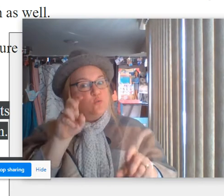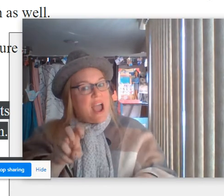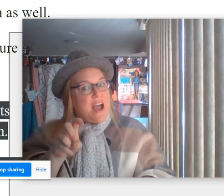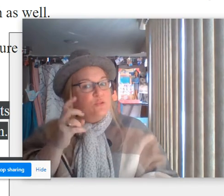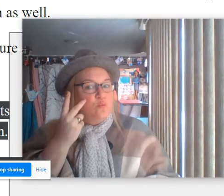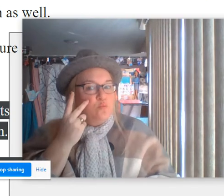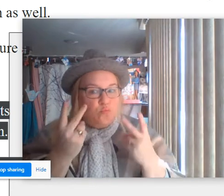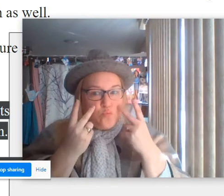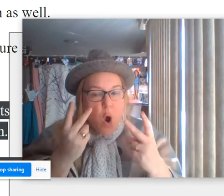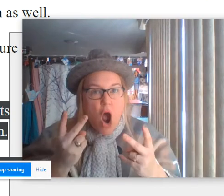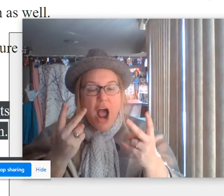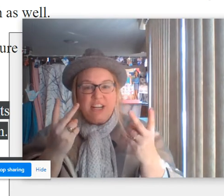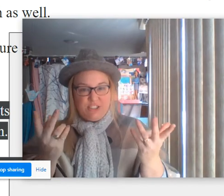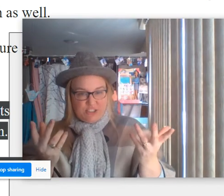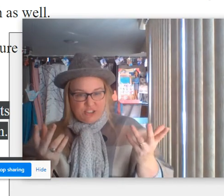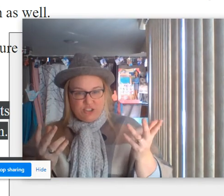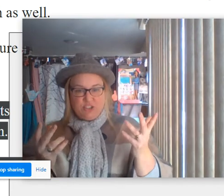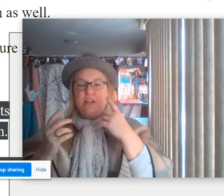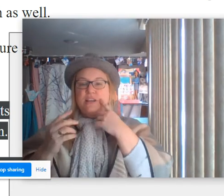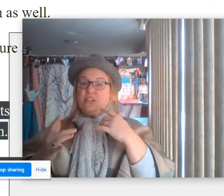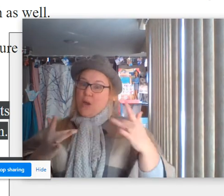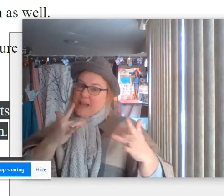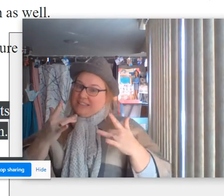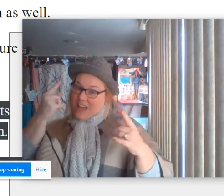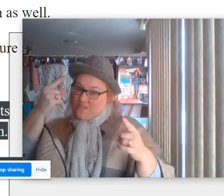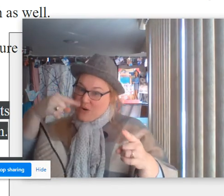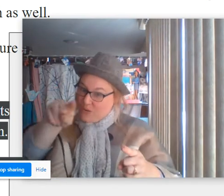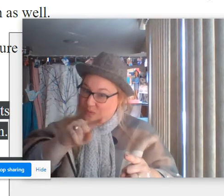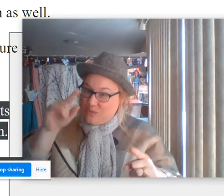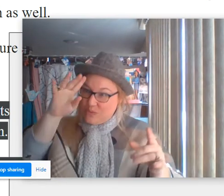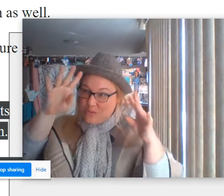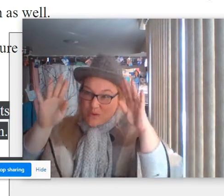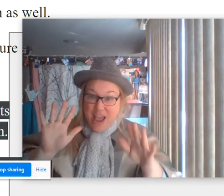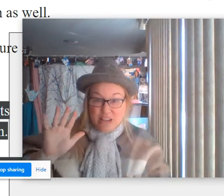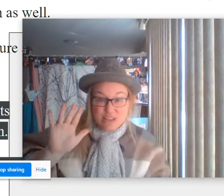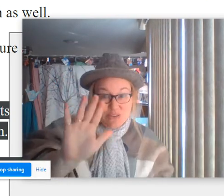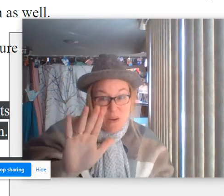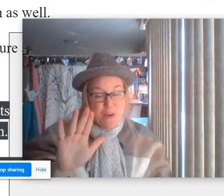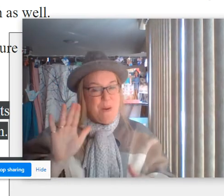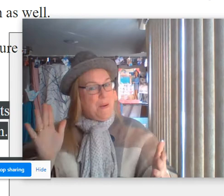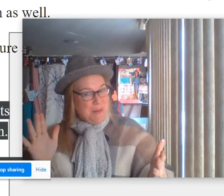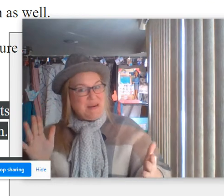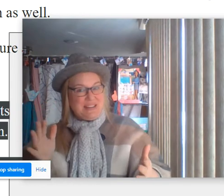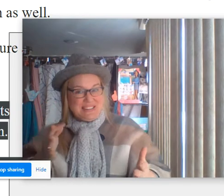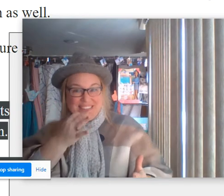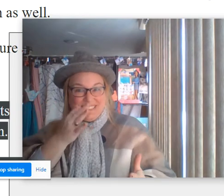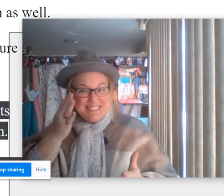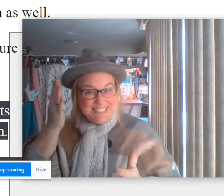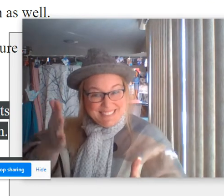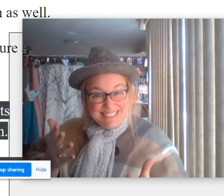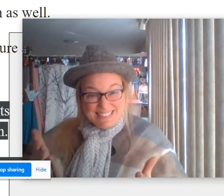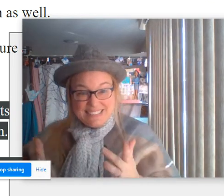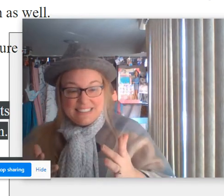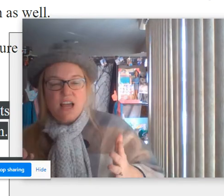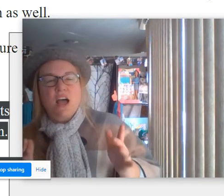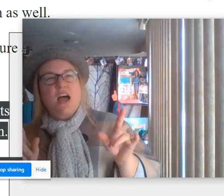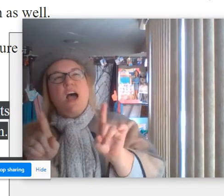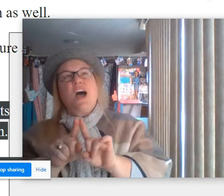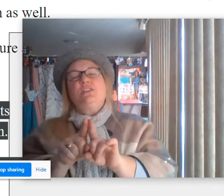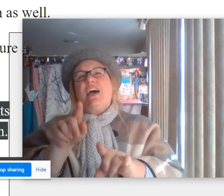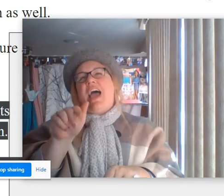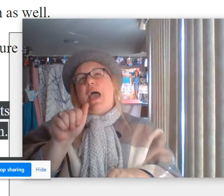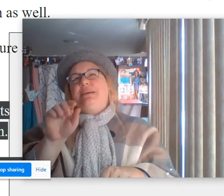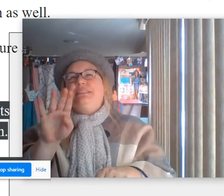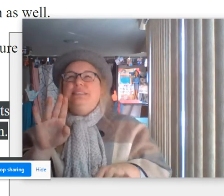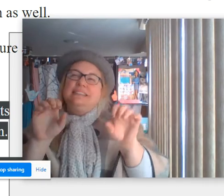Super excited for you to create your ABC stories, okay? So it also can be, ABC stories can be like a basic